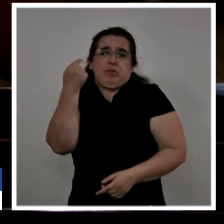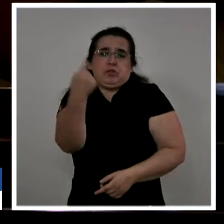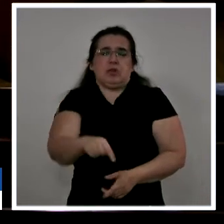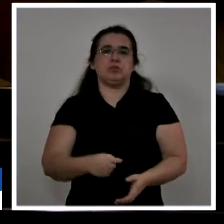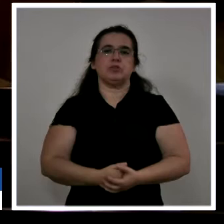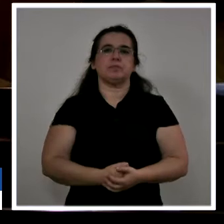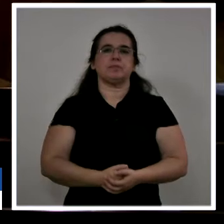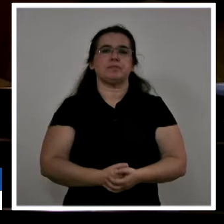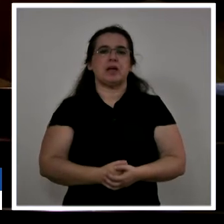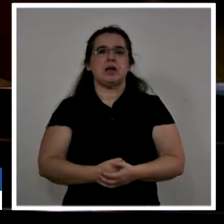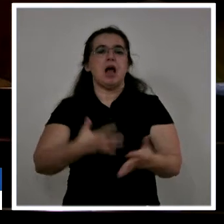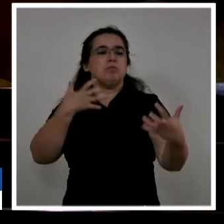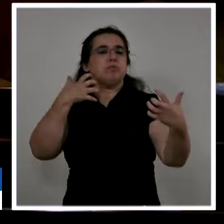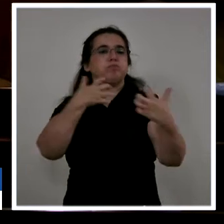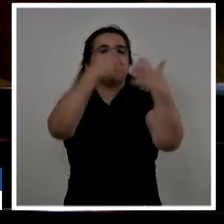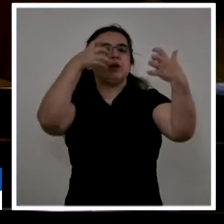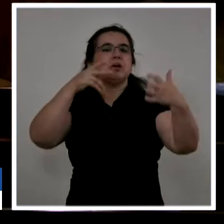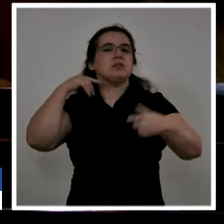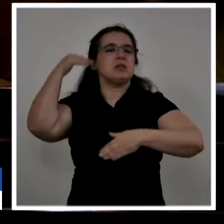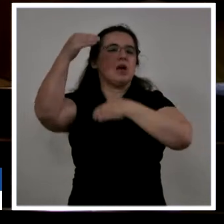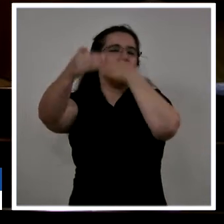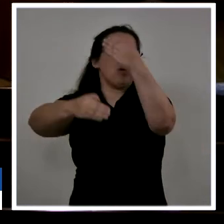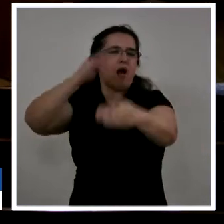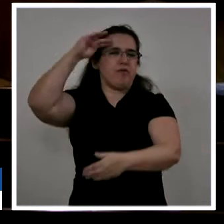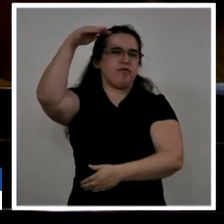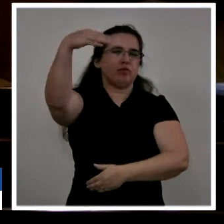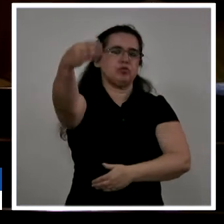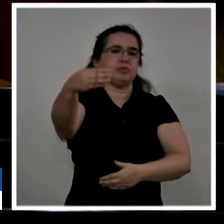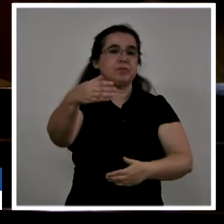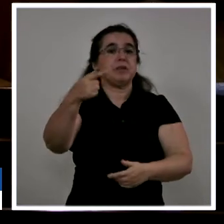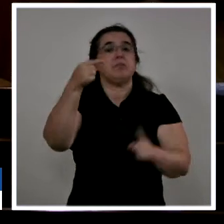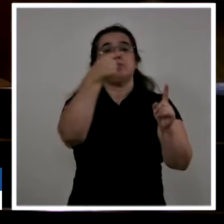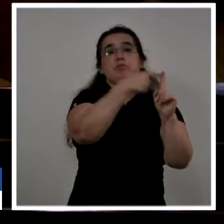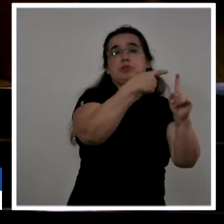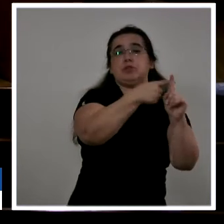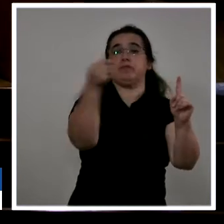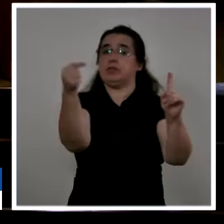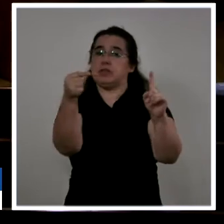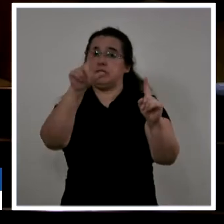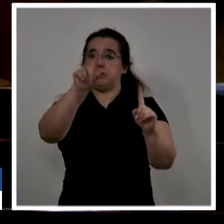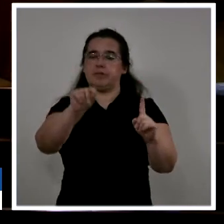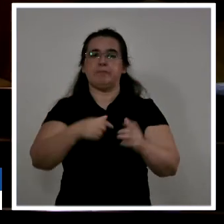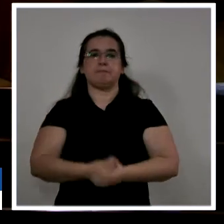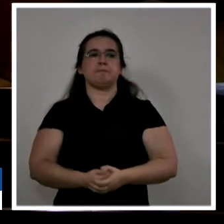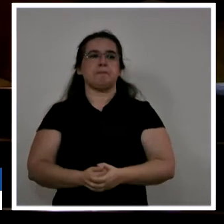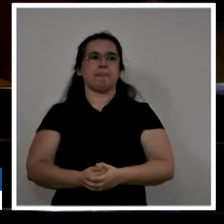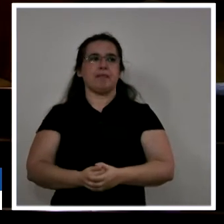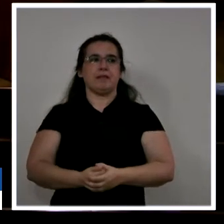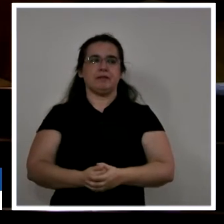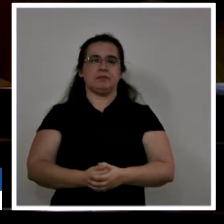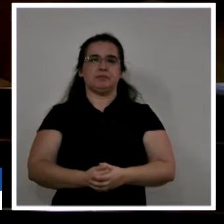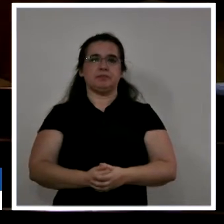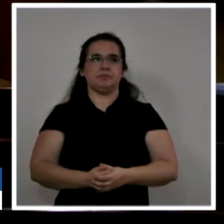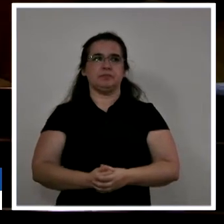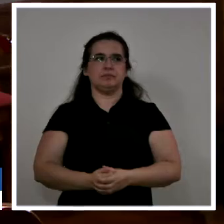time. Elas têm impacto ao longo do tempo. For good or for negative. Para o bem ou para o mal. So the good news is we have the